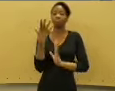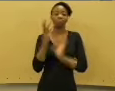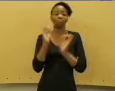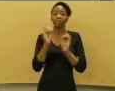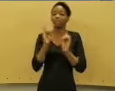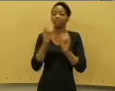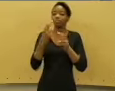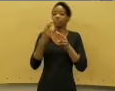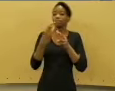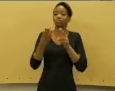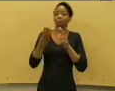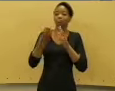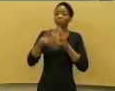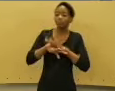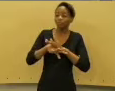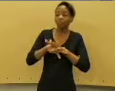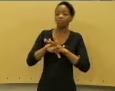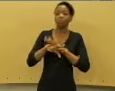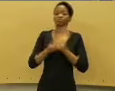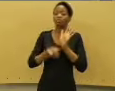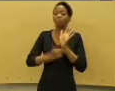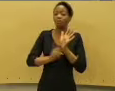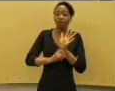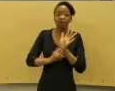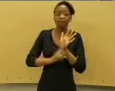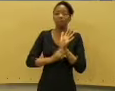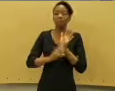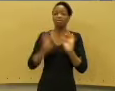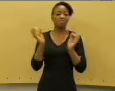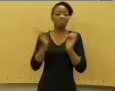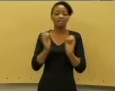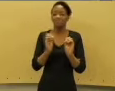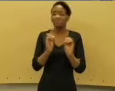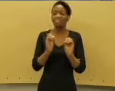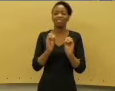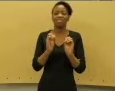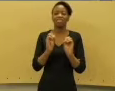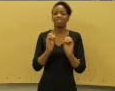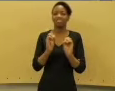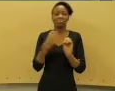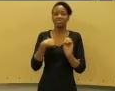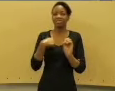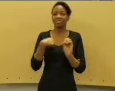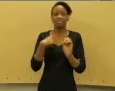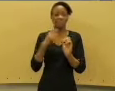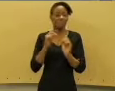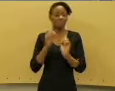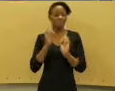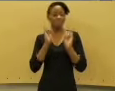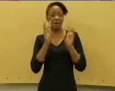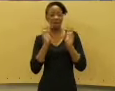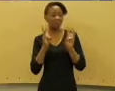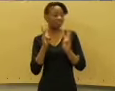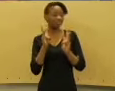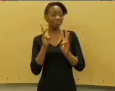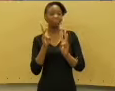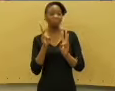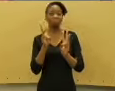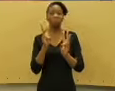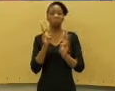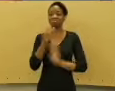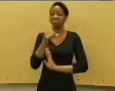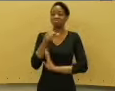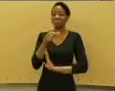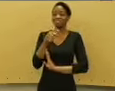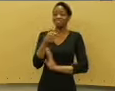nothing. I woke up in the morning and my bed was dry. I'm like, oh, wow. You know, as a 35-year-old woman, you're like, oh, wow, my bed is